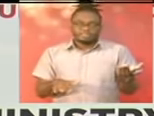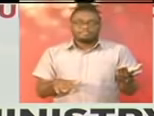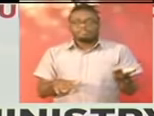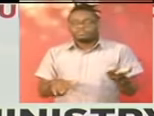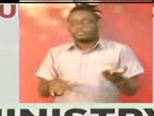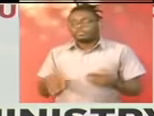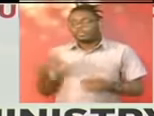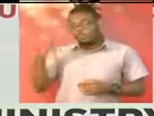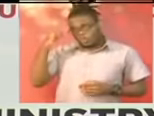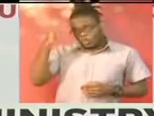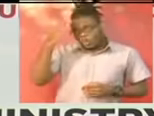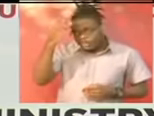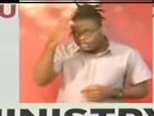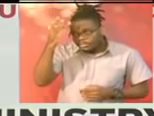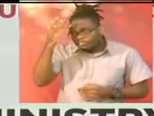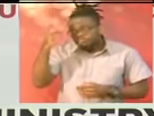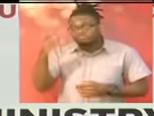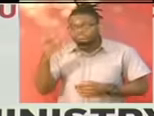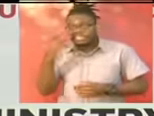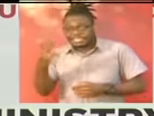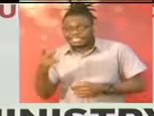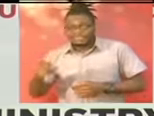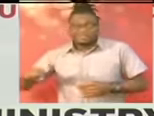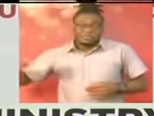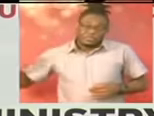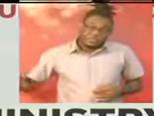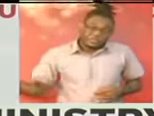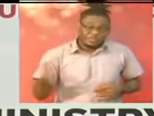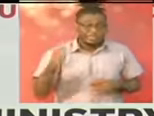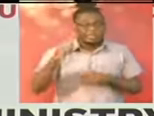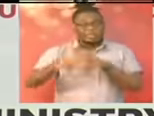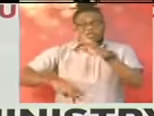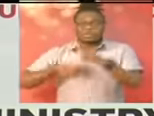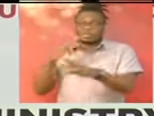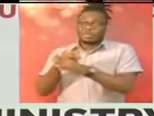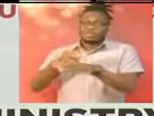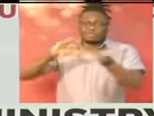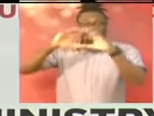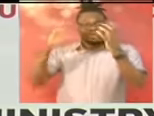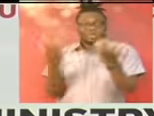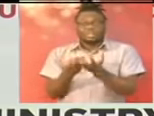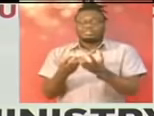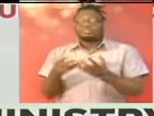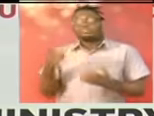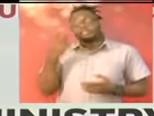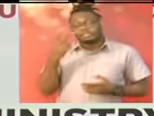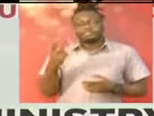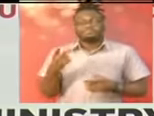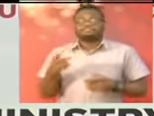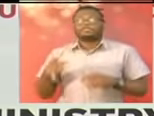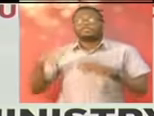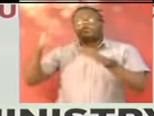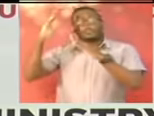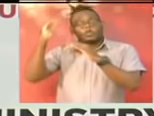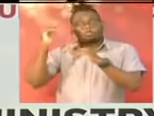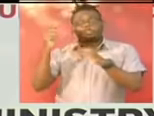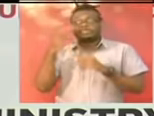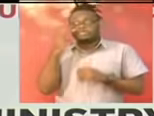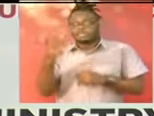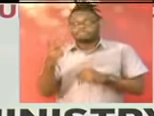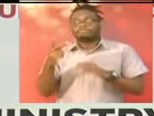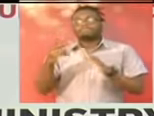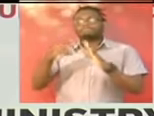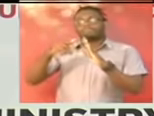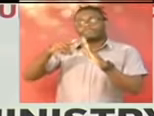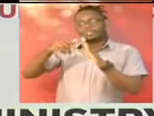across the world. So there should be, we expect to see, decreasing numbers of deaths going forward. And we can rest